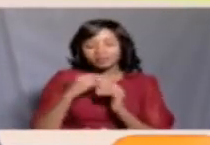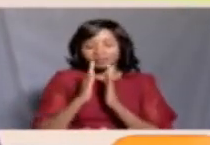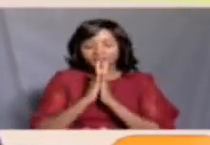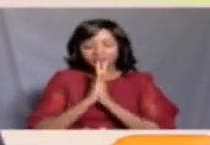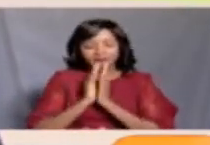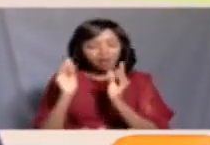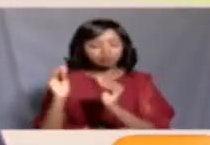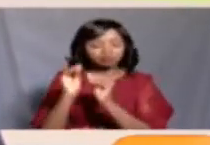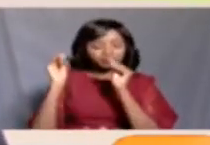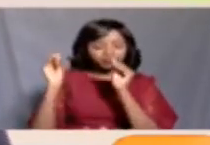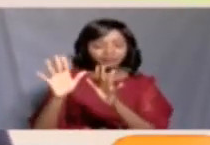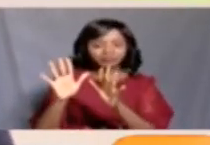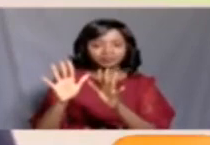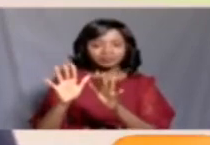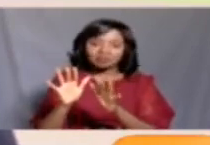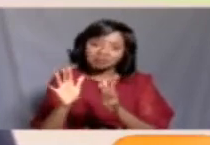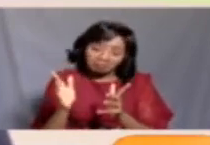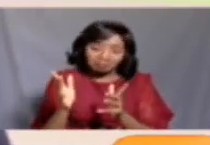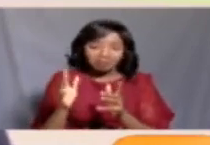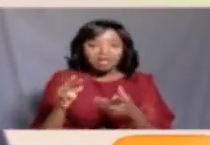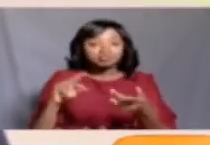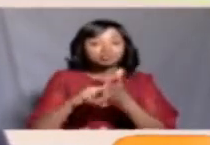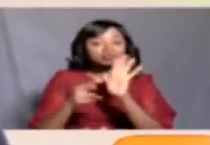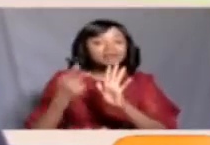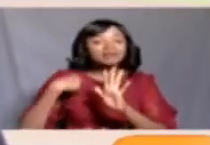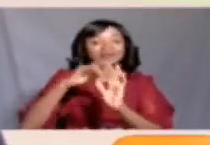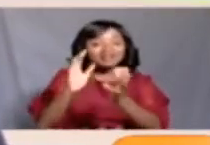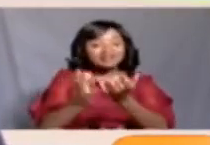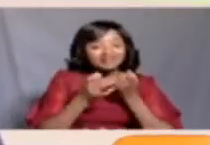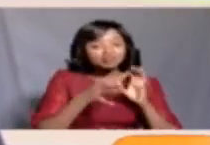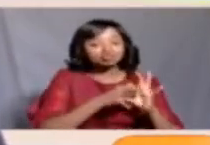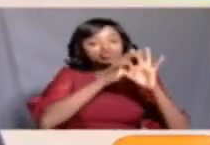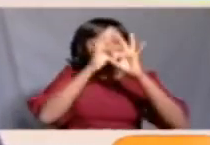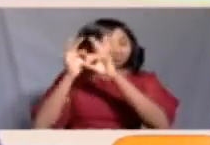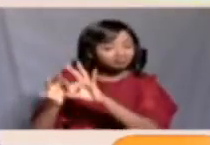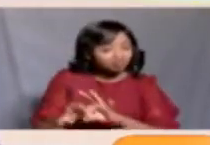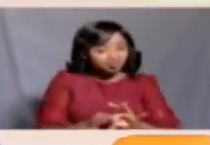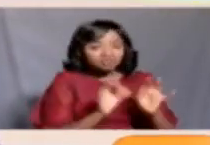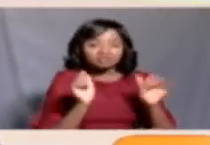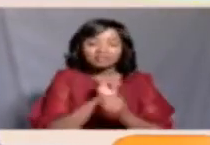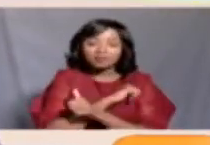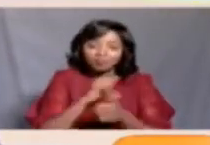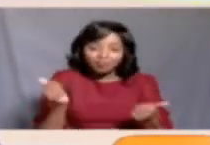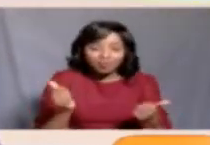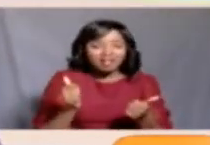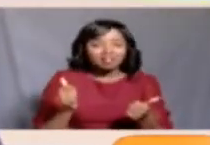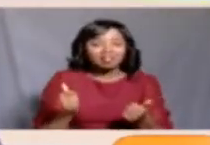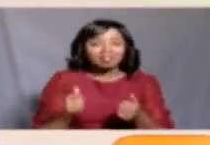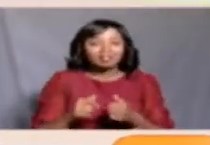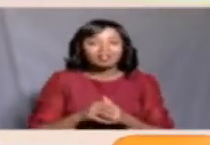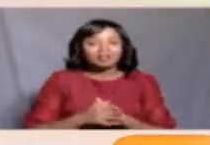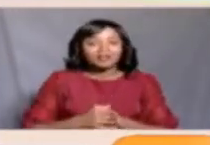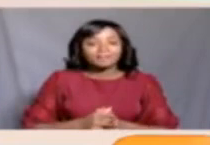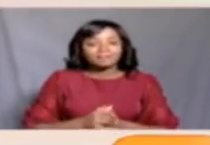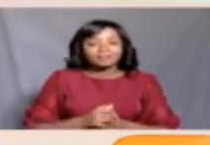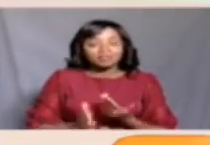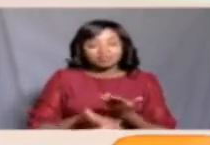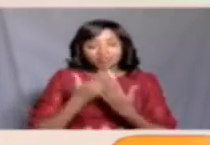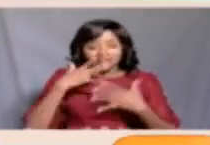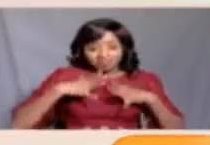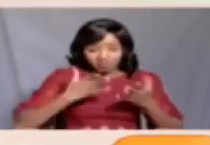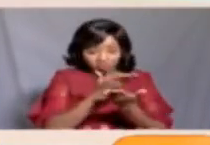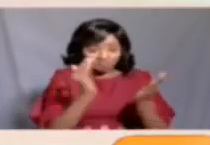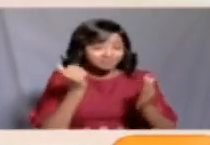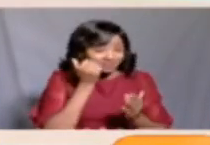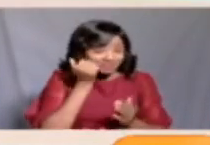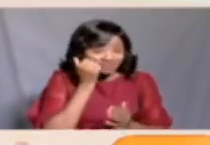great. However, as I said, collaboration. Can we help people who are in authority and actually who are stoic enough and balanced to help people get help?